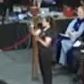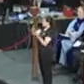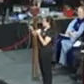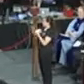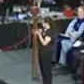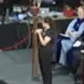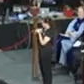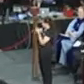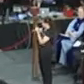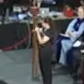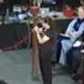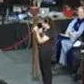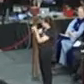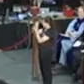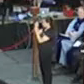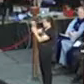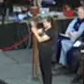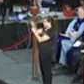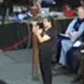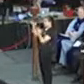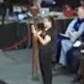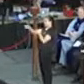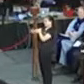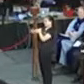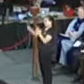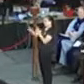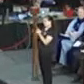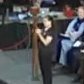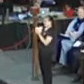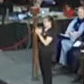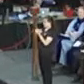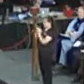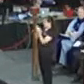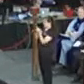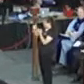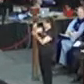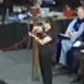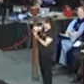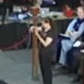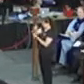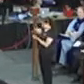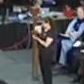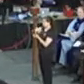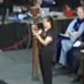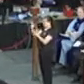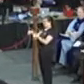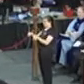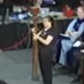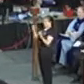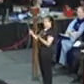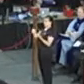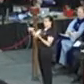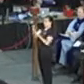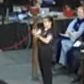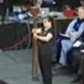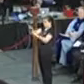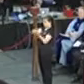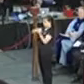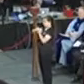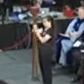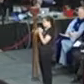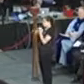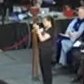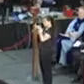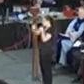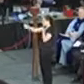education has equipped you to receive and enjoy the benefits of society and has prepared you to continue to learn as you